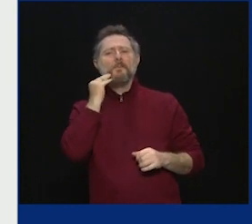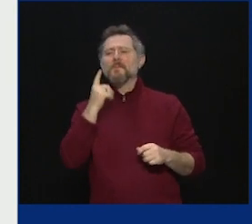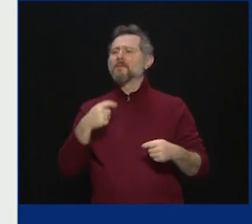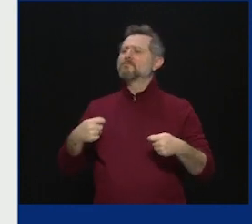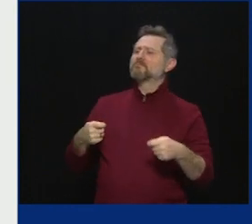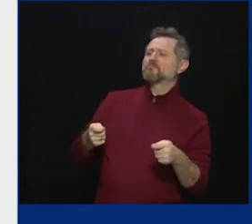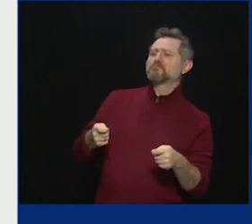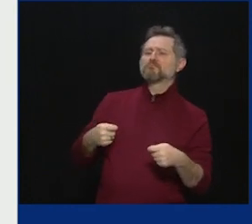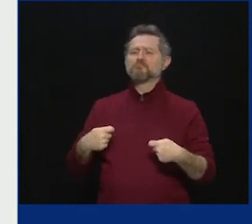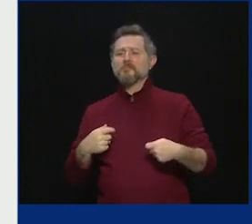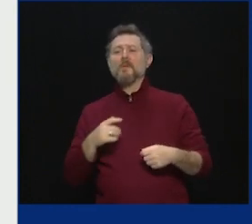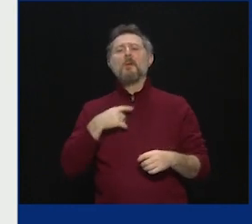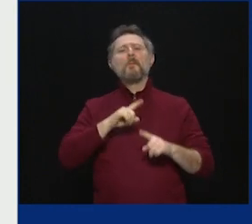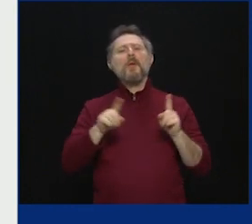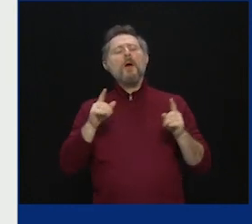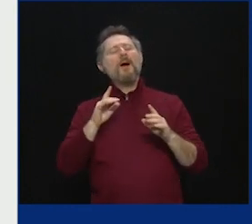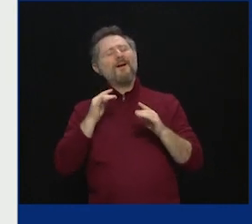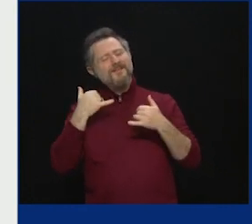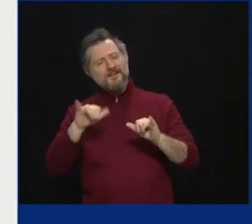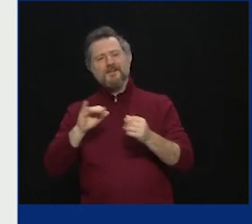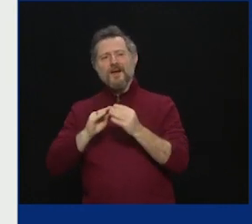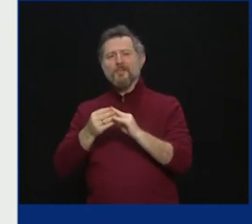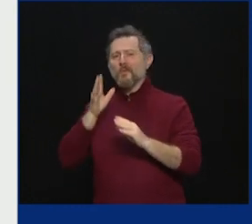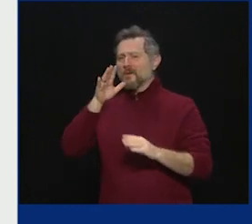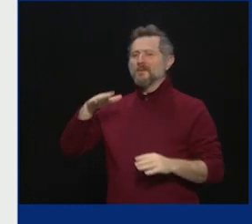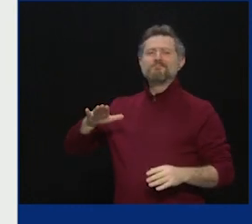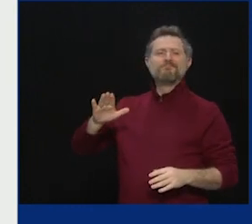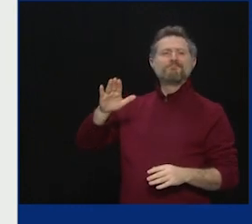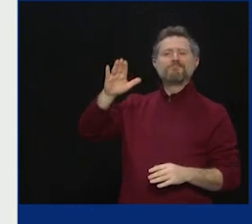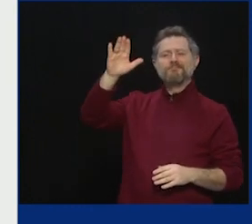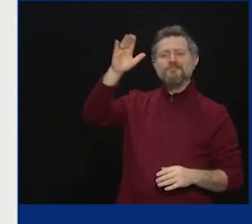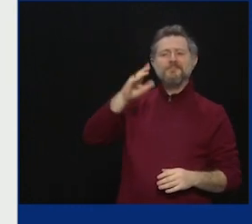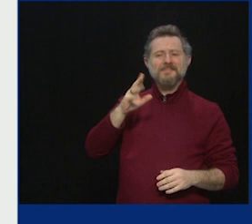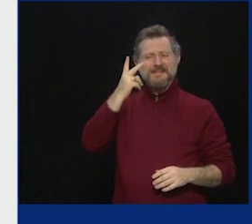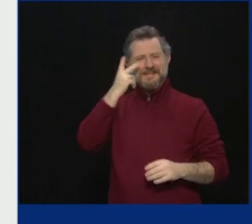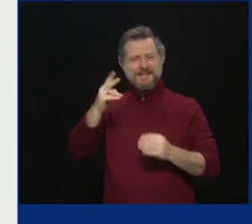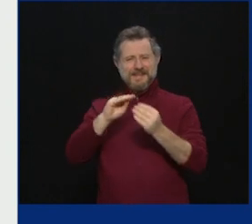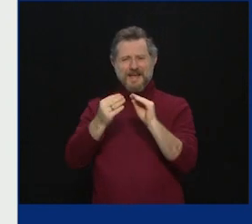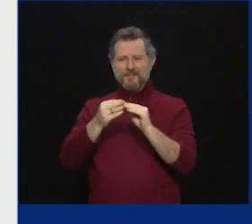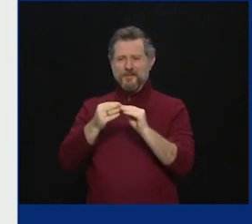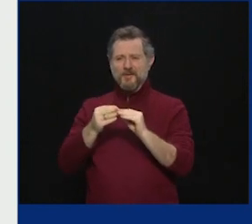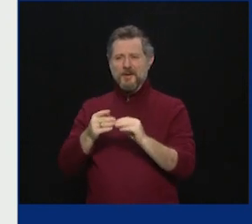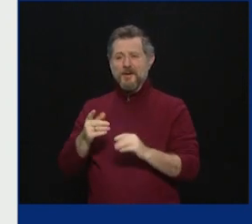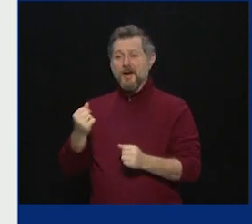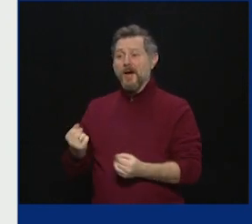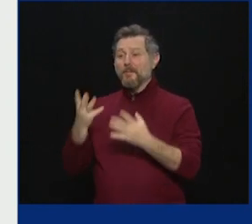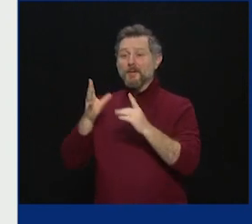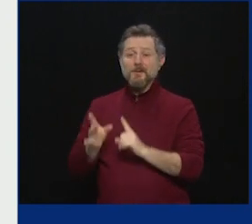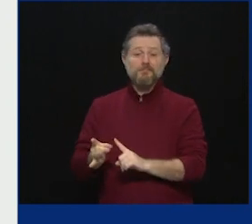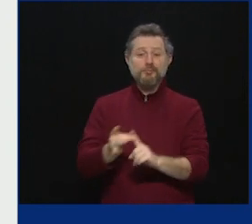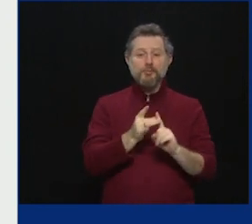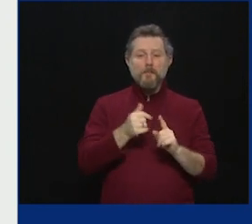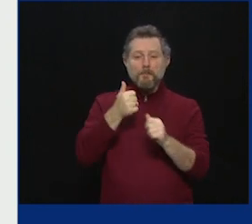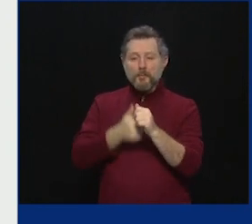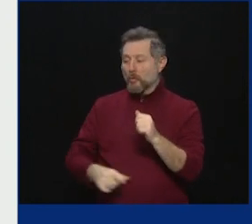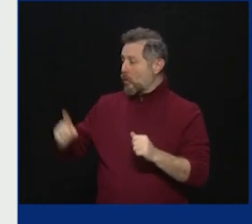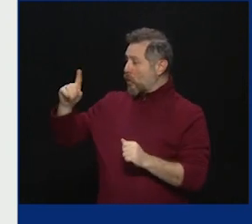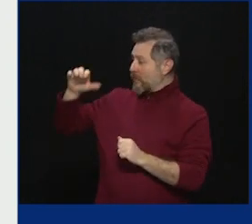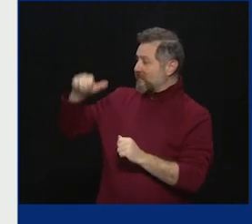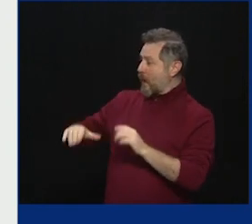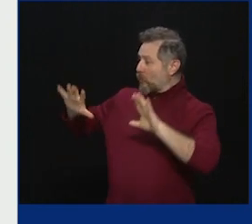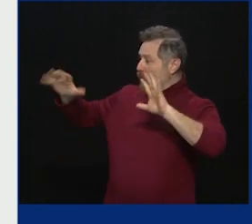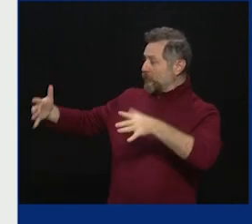numbers going up, and that's something that is continuing to be concerned. You can see the cases per 100,000 people, which is how we've been tracking the numbers